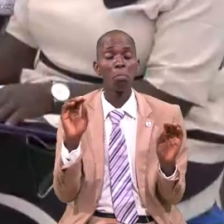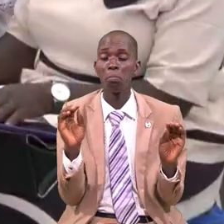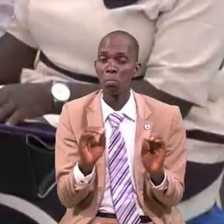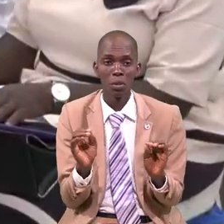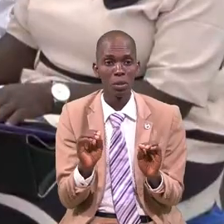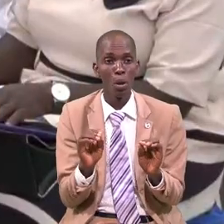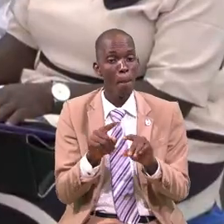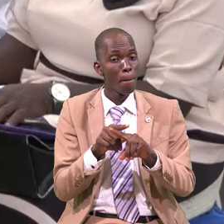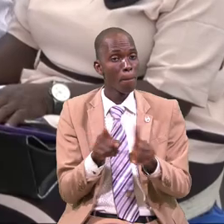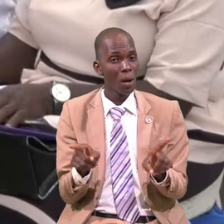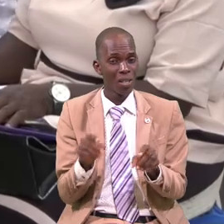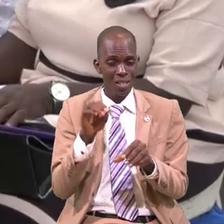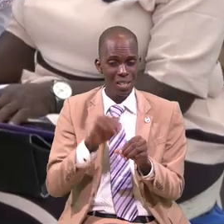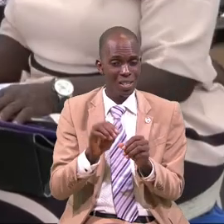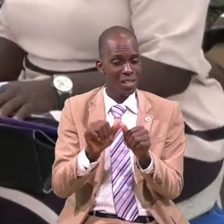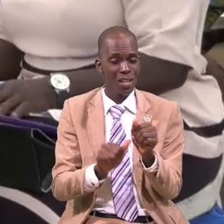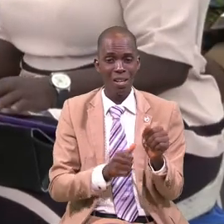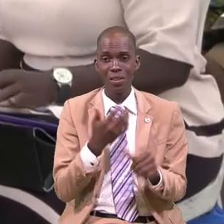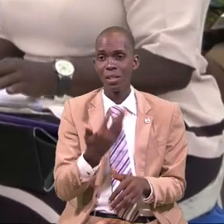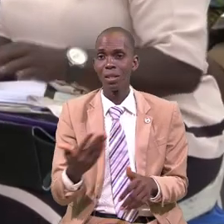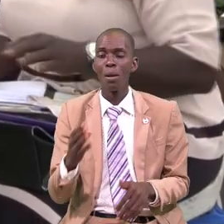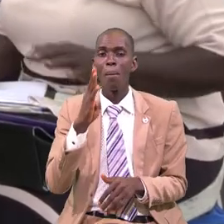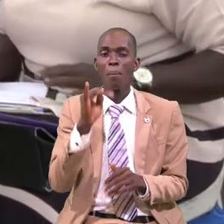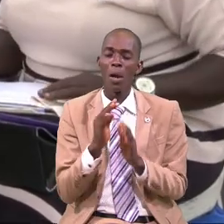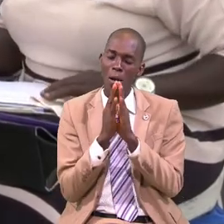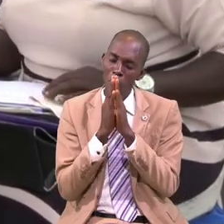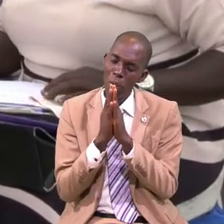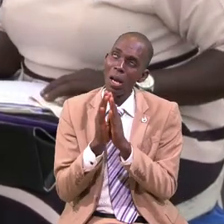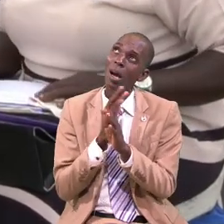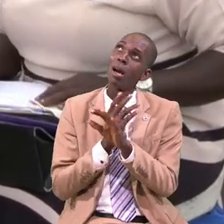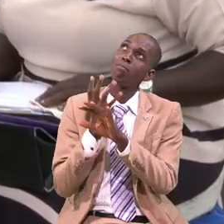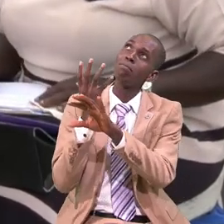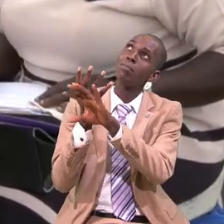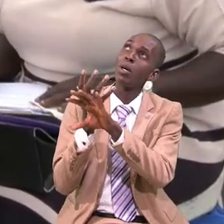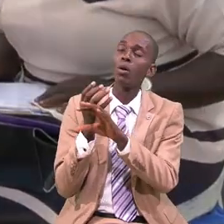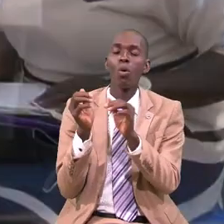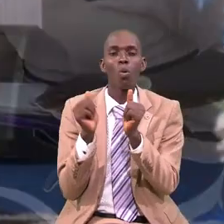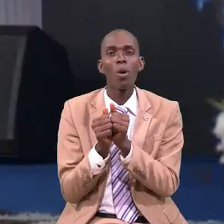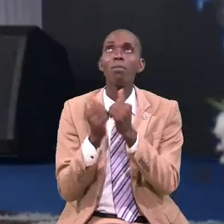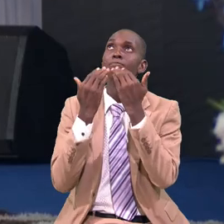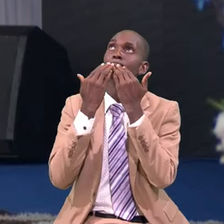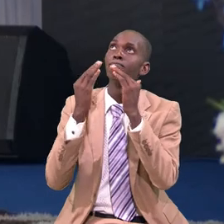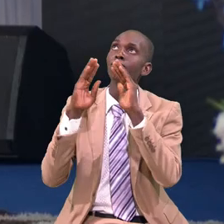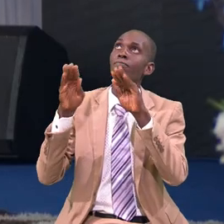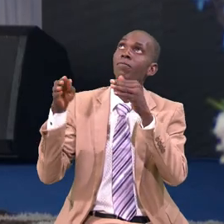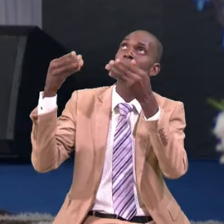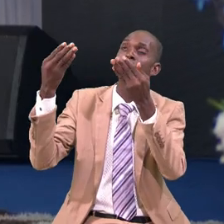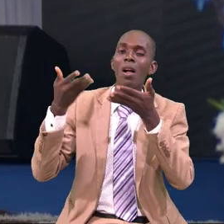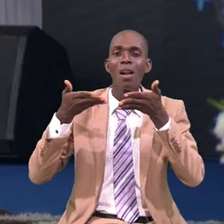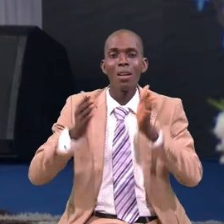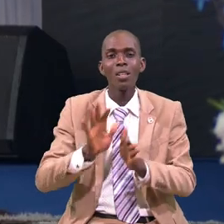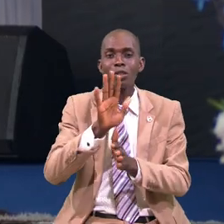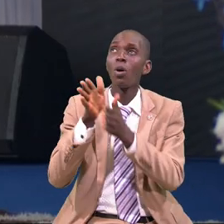But in everything, by prayer and supplication with thanksgiving, let your request